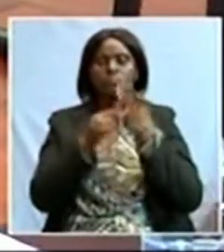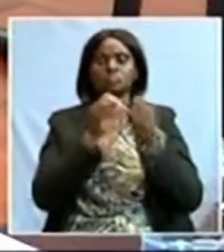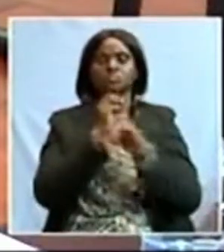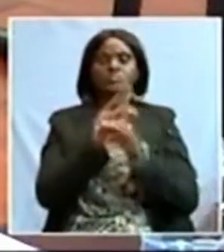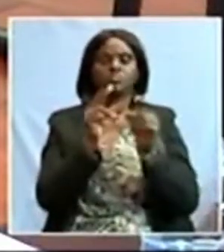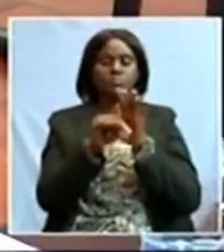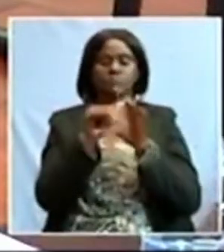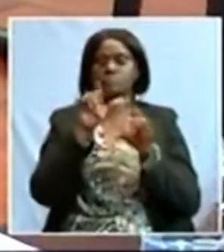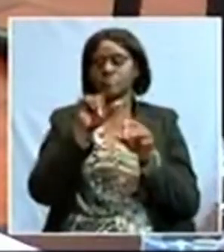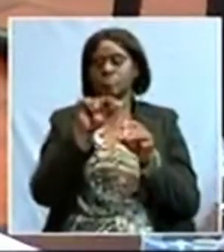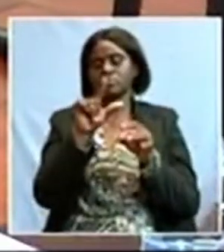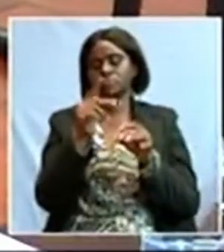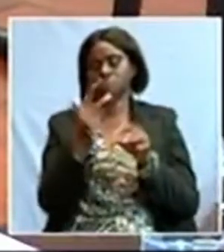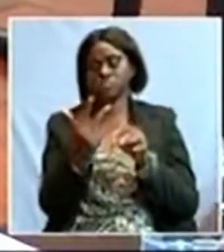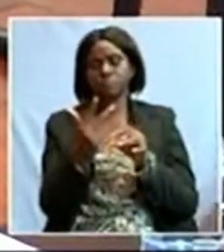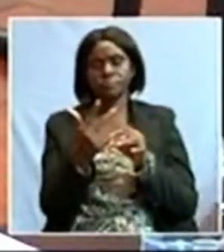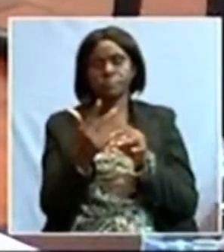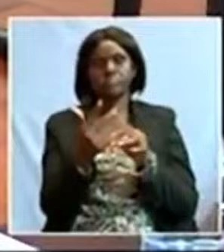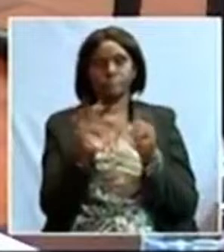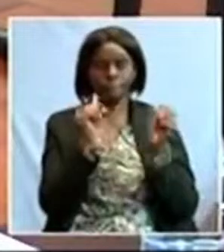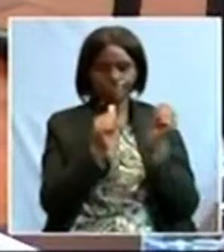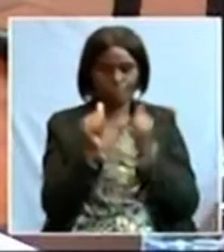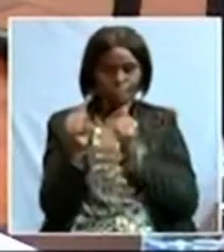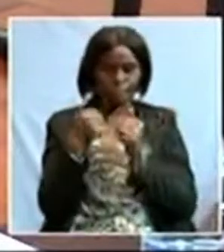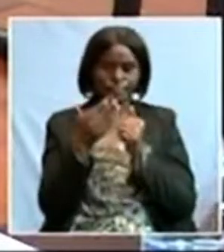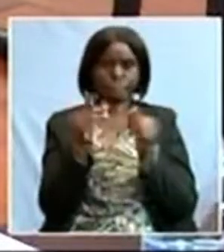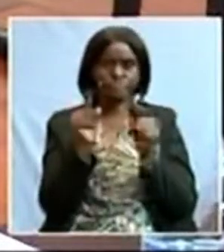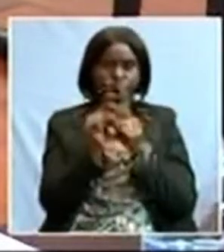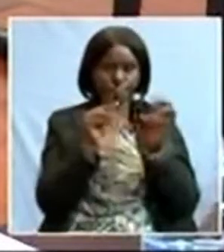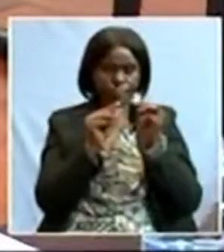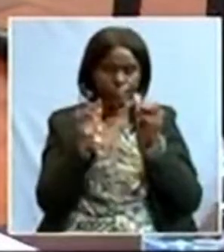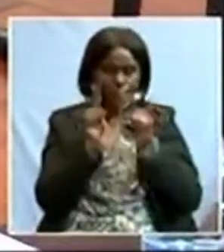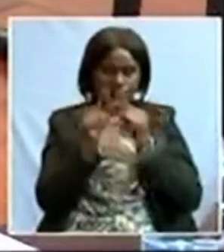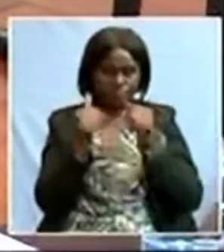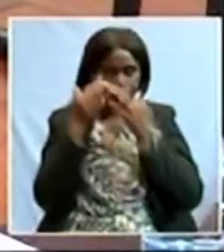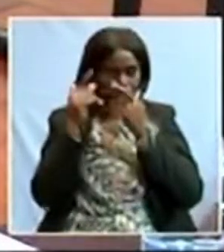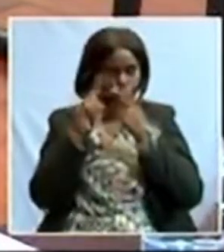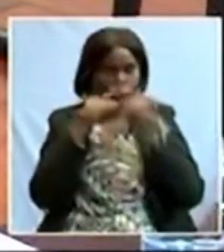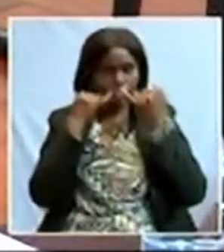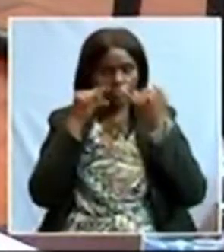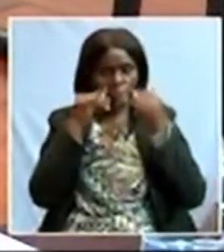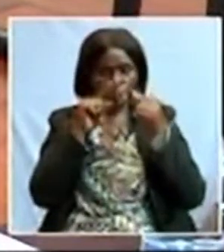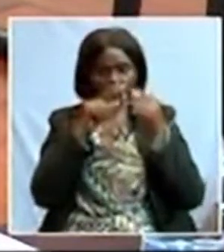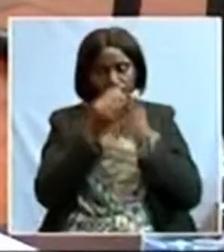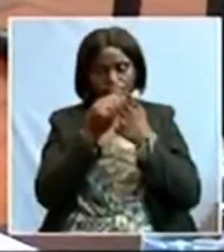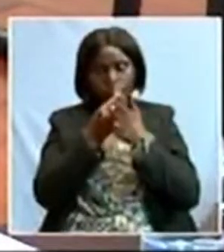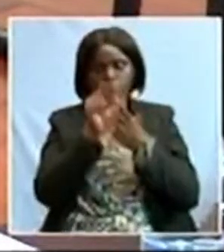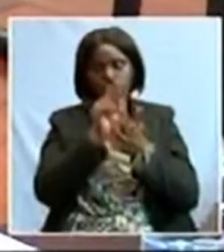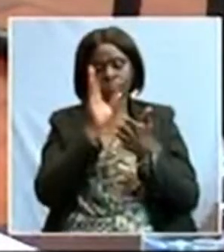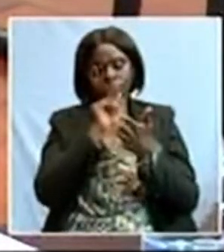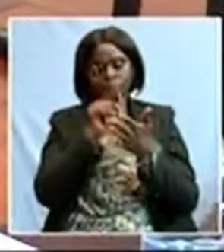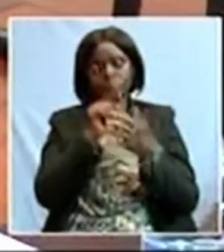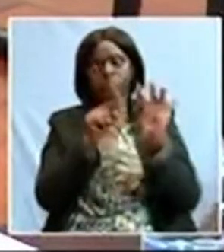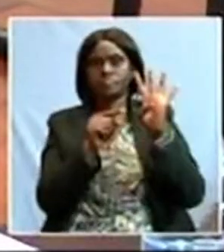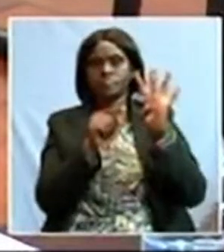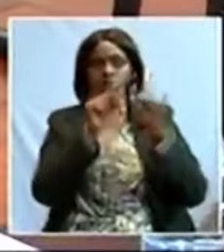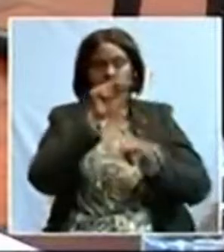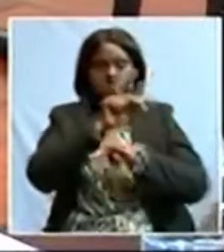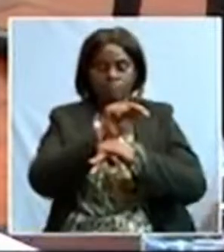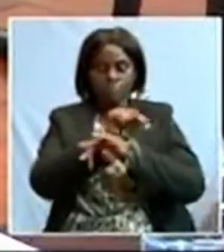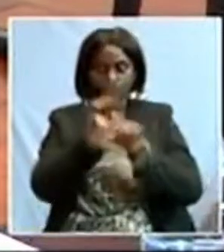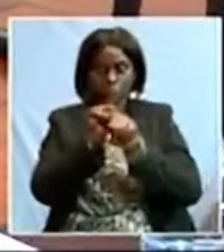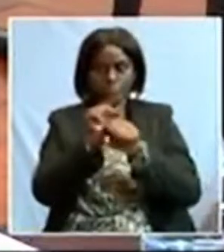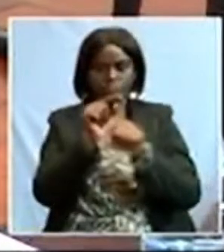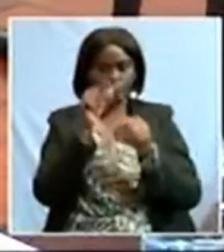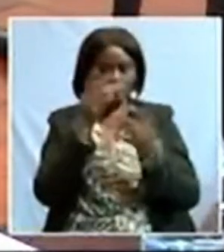in 2023. Action taken. Management wishes to state the funds were spent on 4 projects